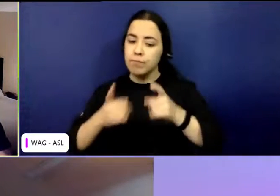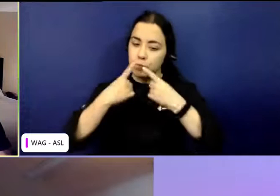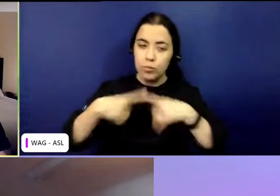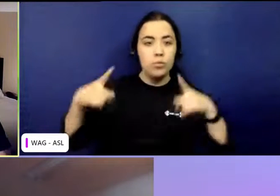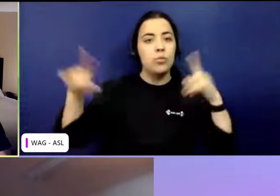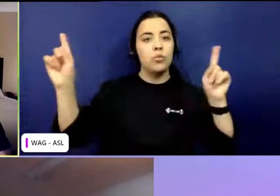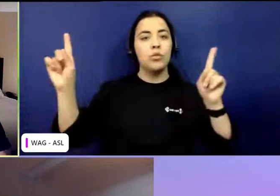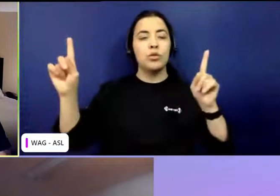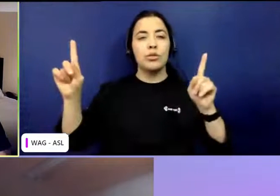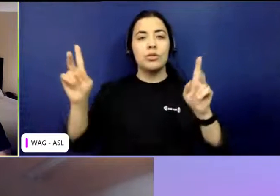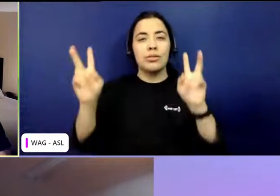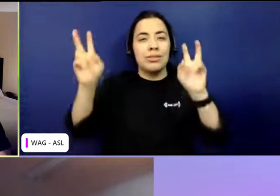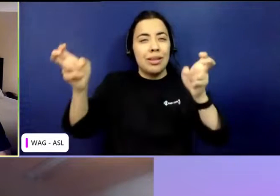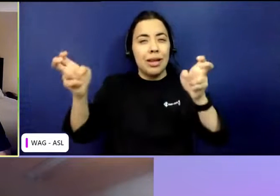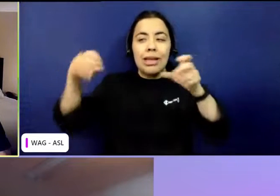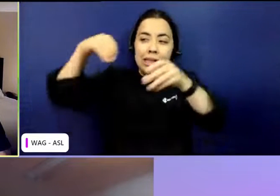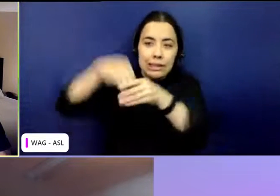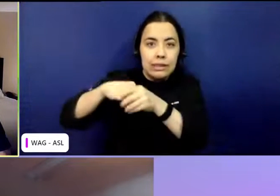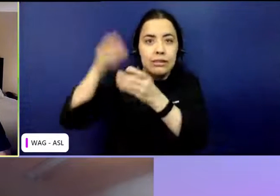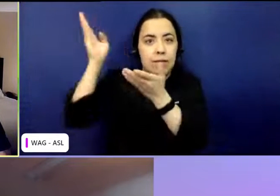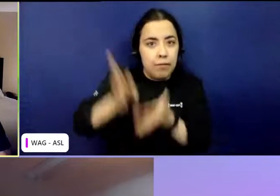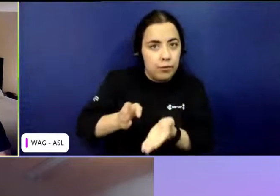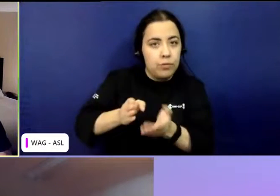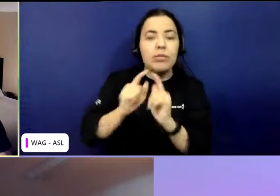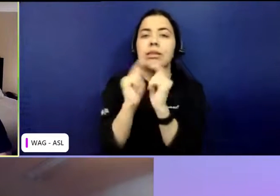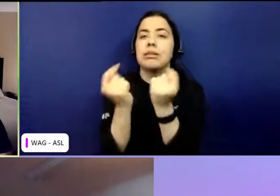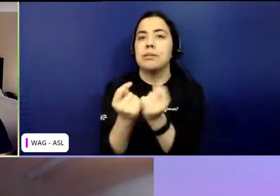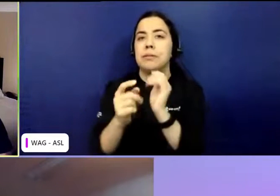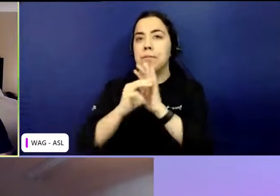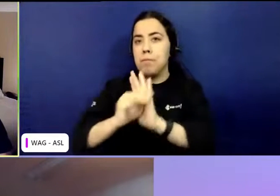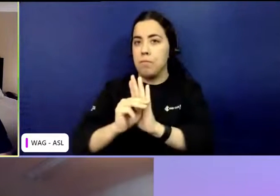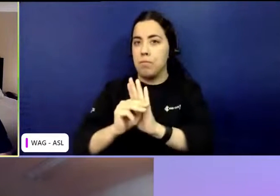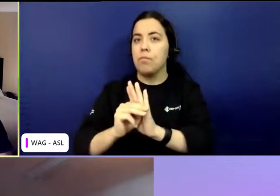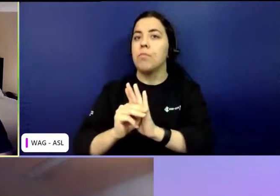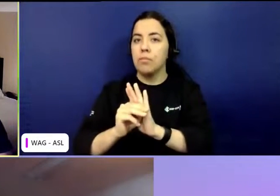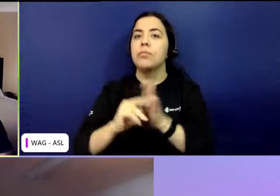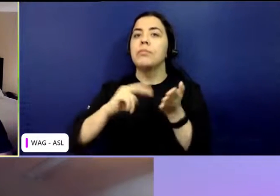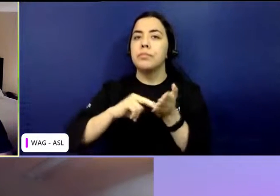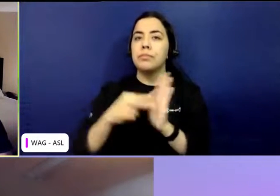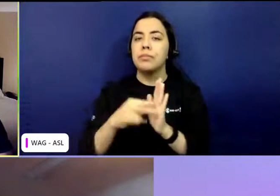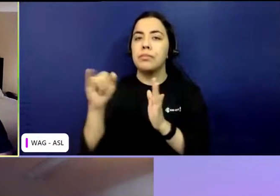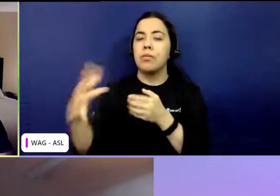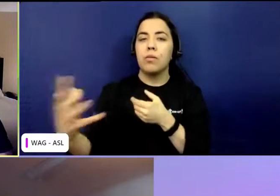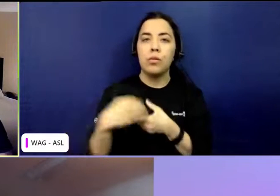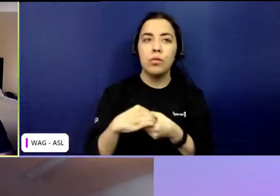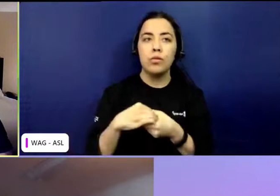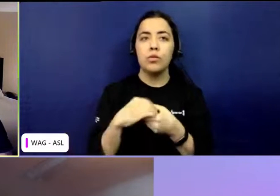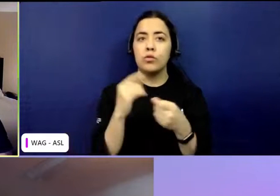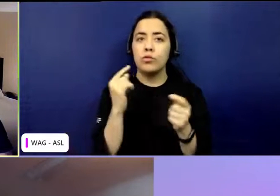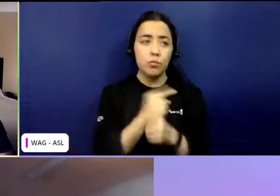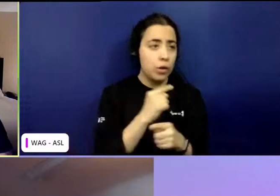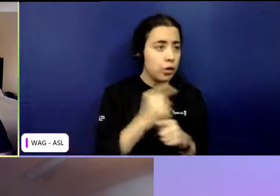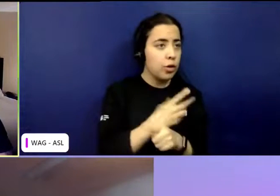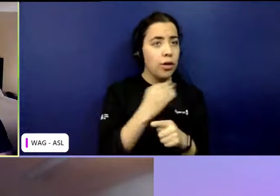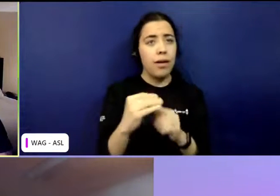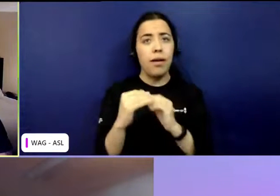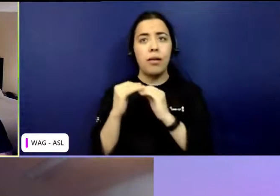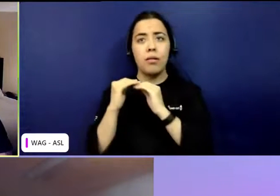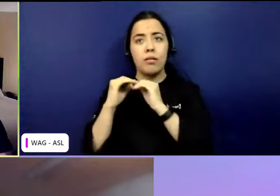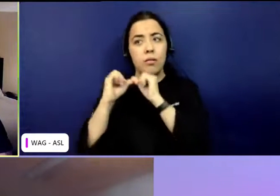an in-delivery team model that is inclusive of regular and